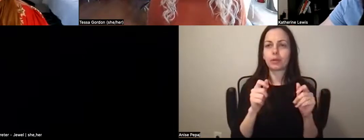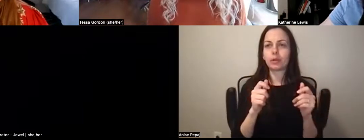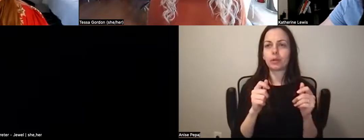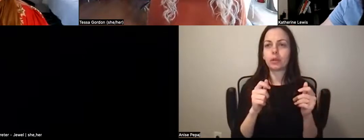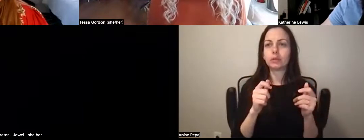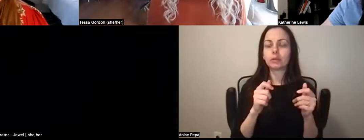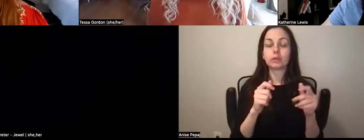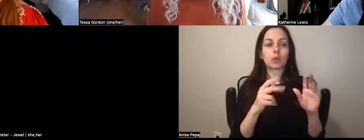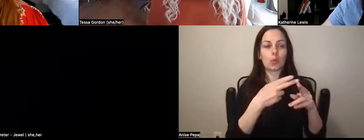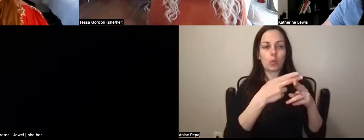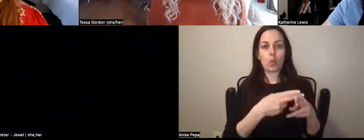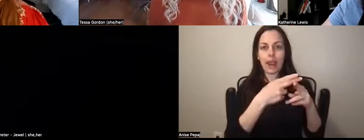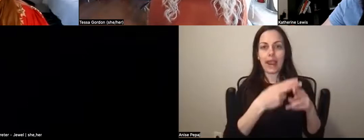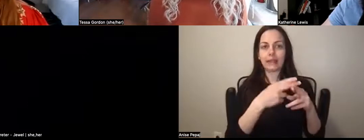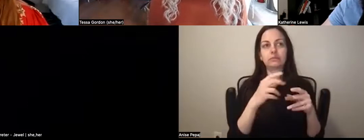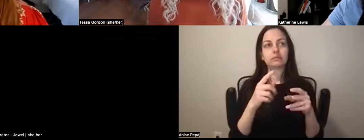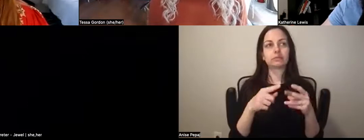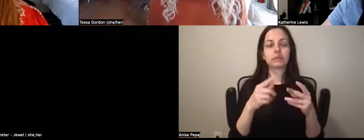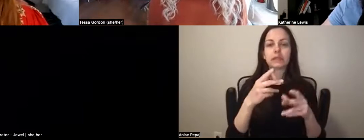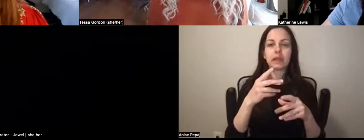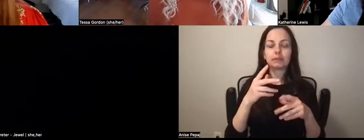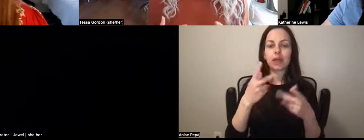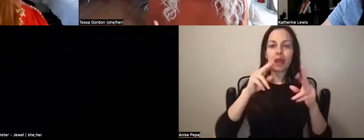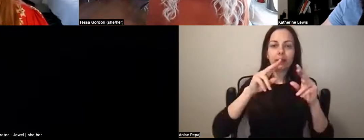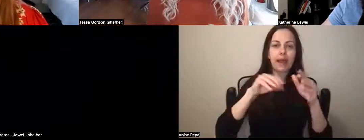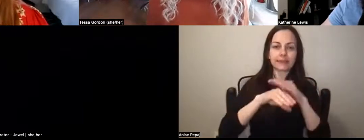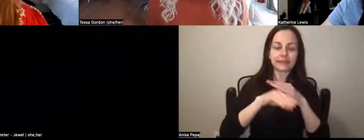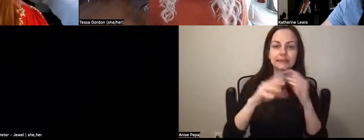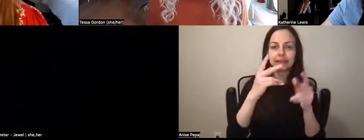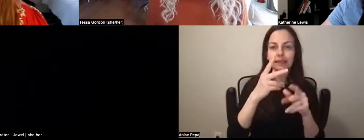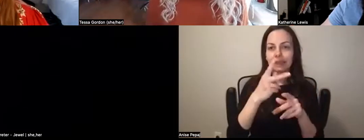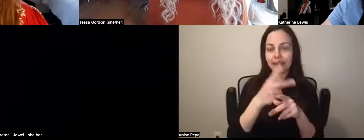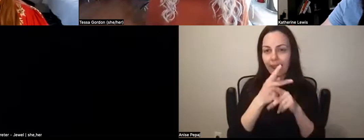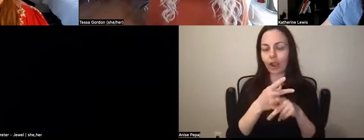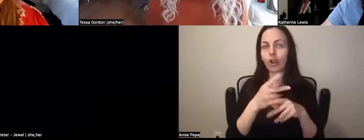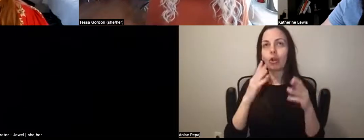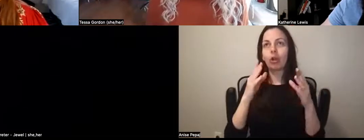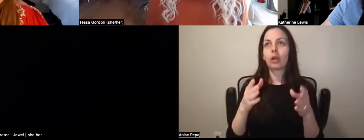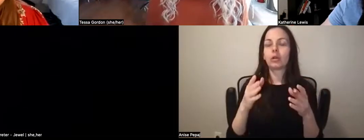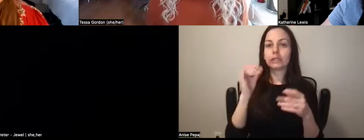weight, accessing care, treatment. Oh my gosh, insurance companies.